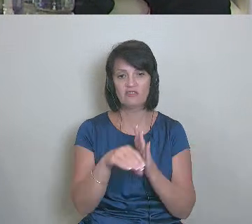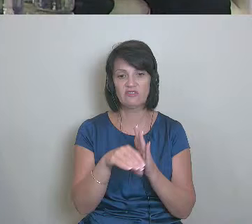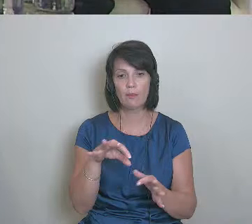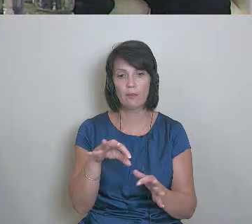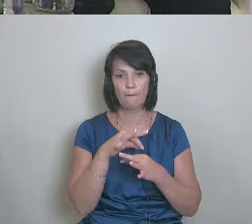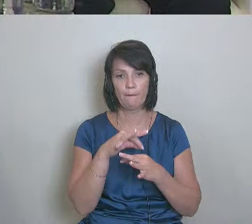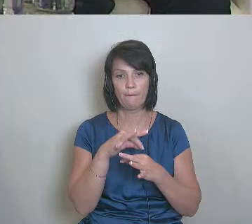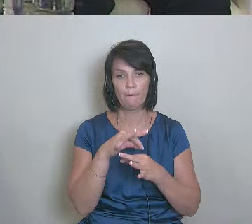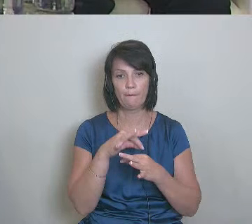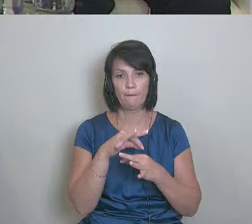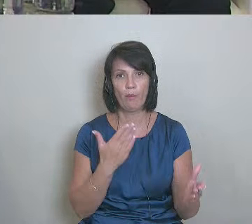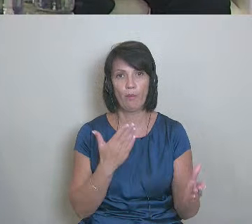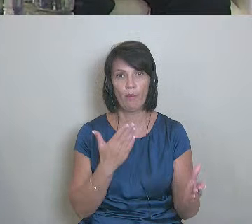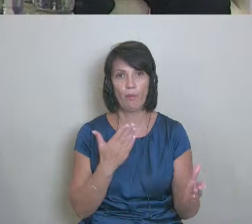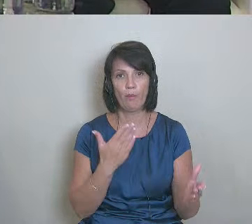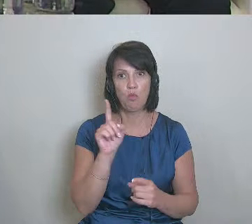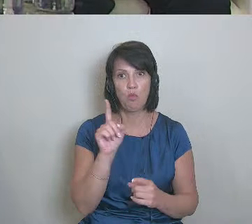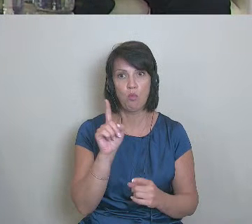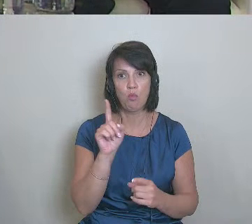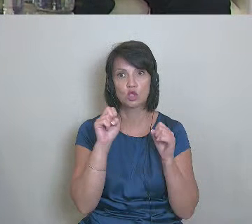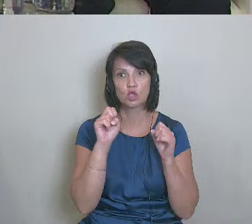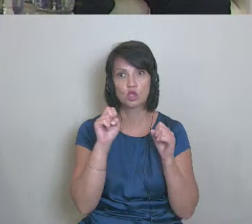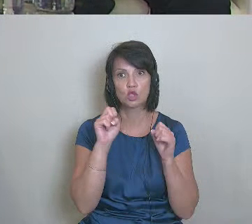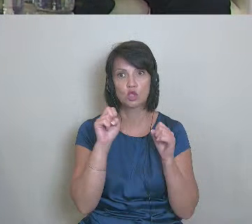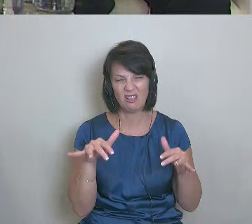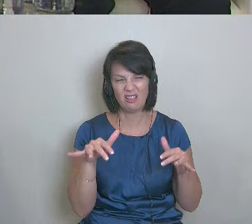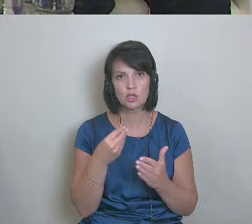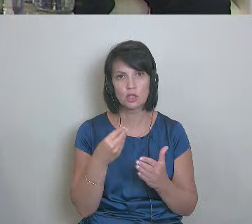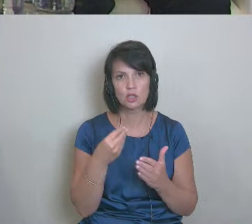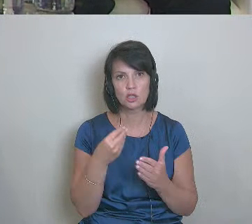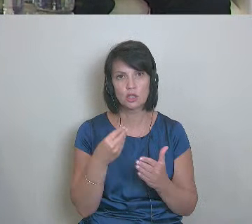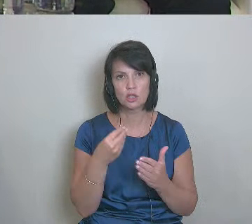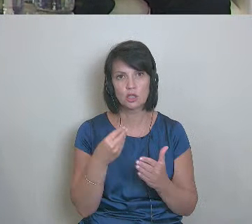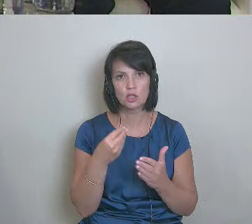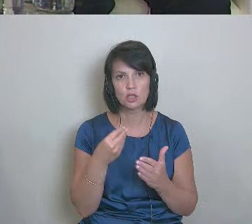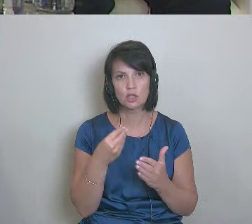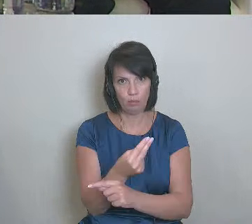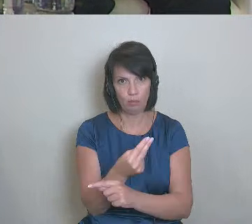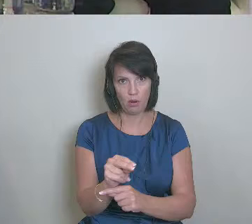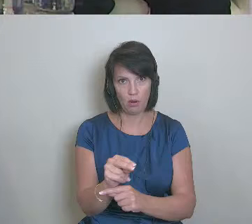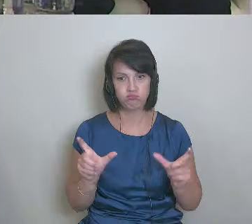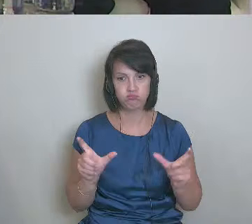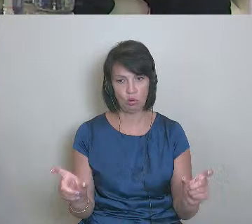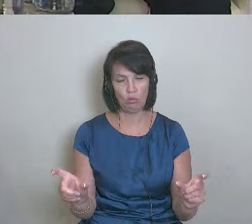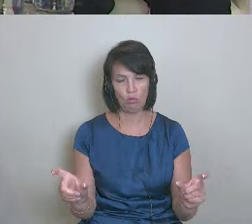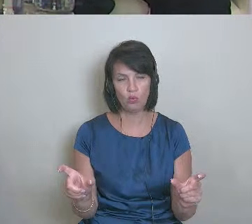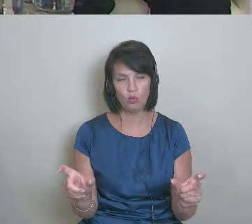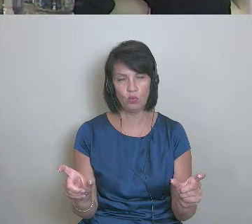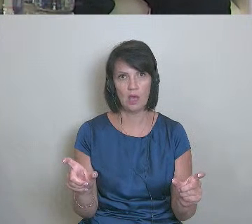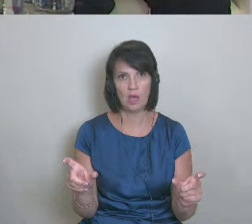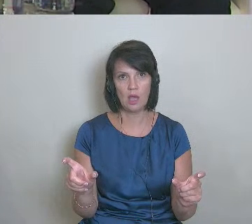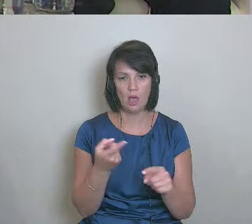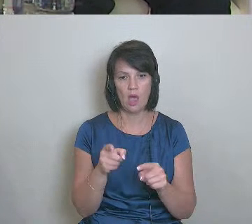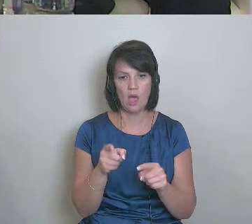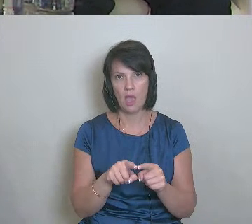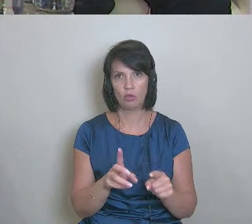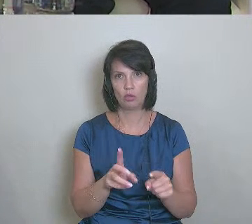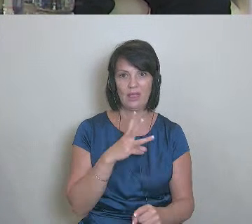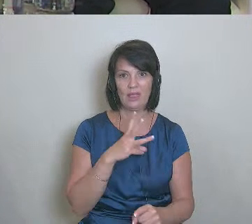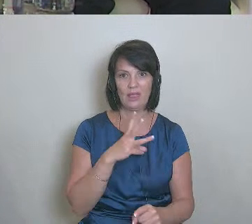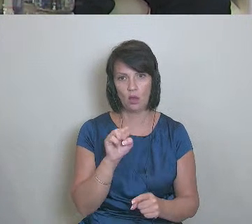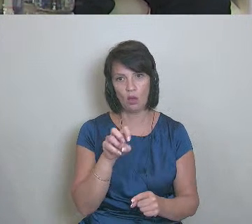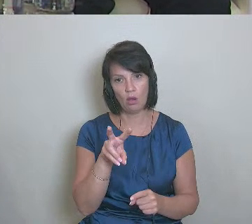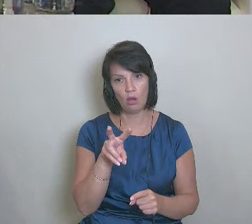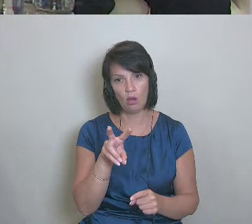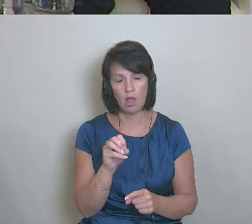expedient to carry out polling simultaneously with the elections. And actually the Parliament is blocking